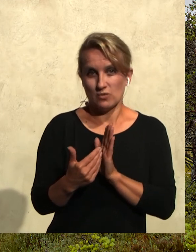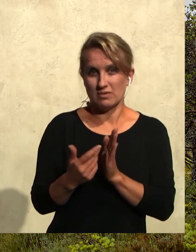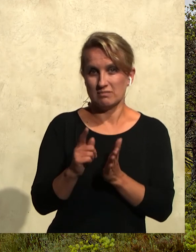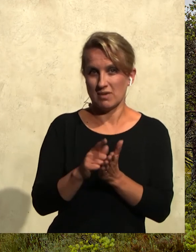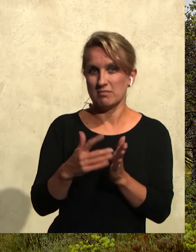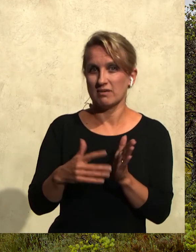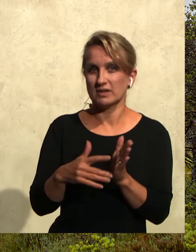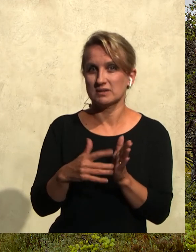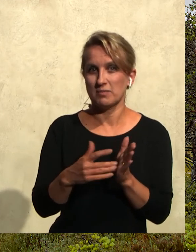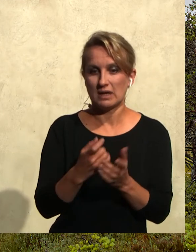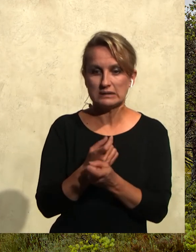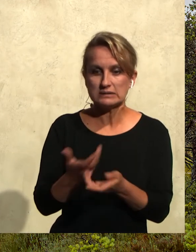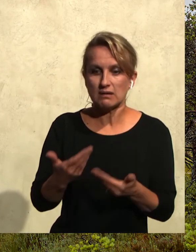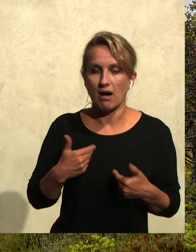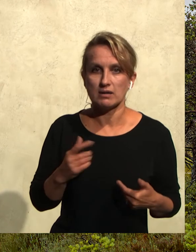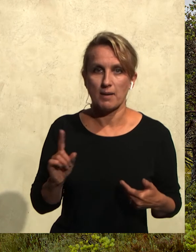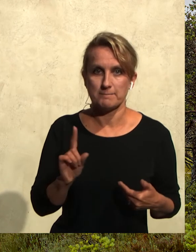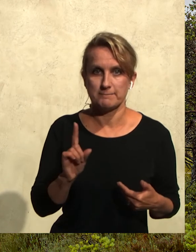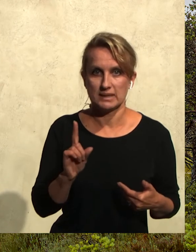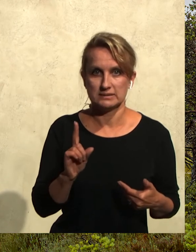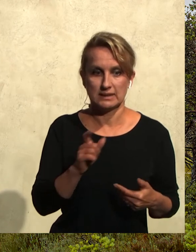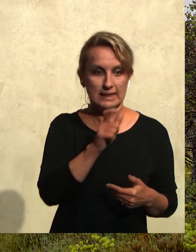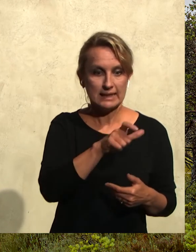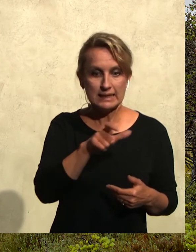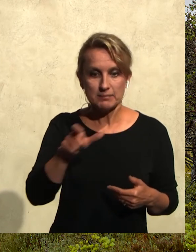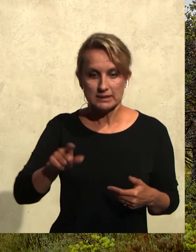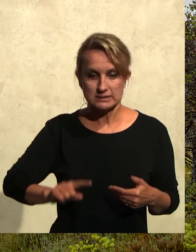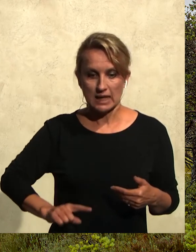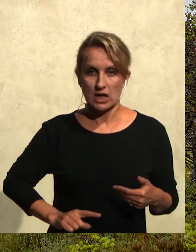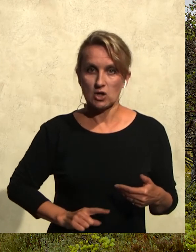less socioeconomic resources or status and associated